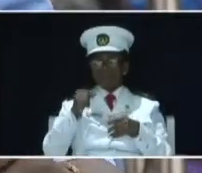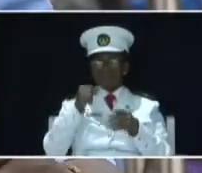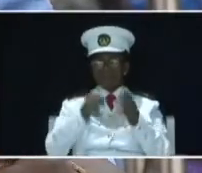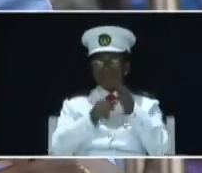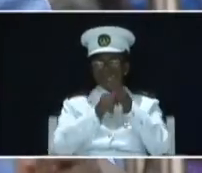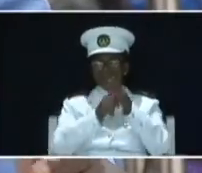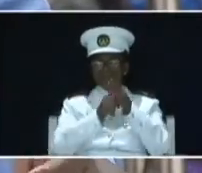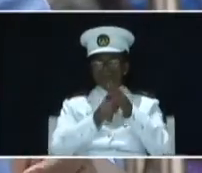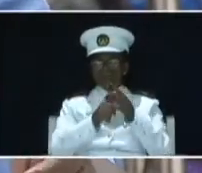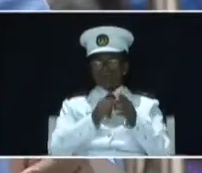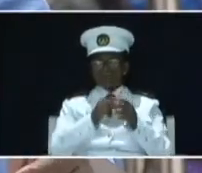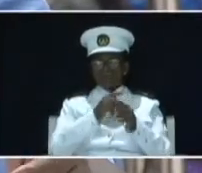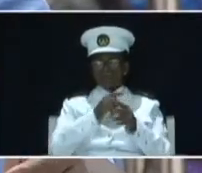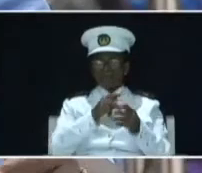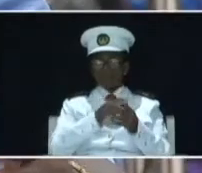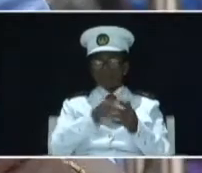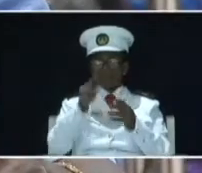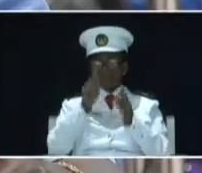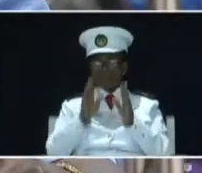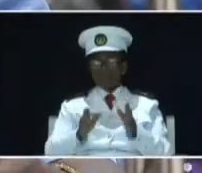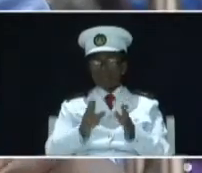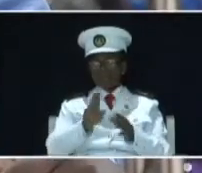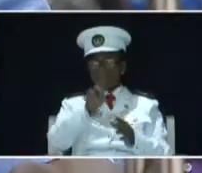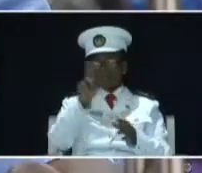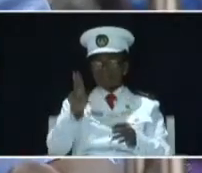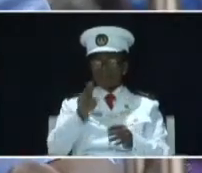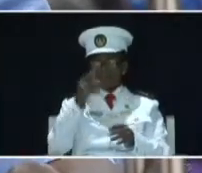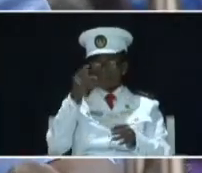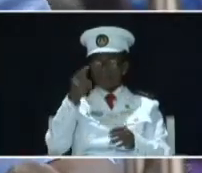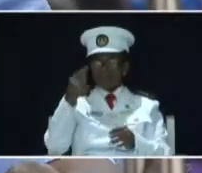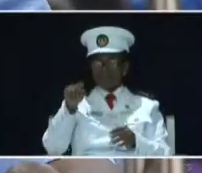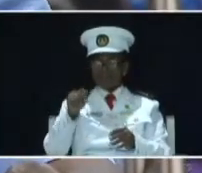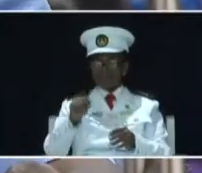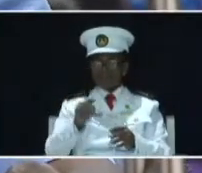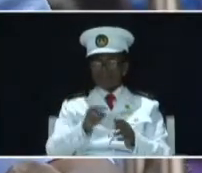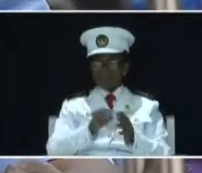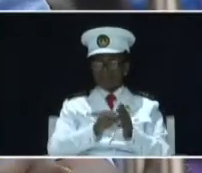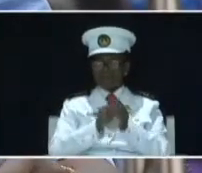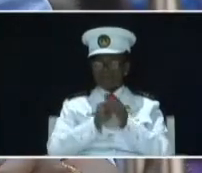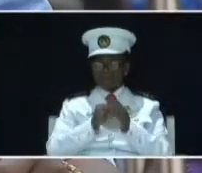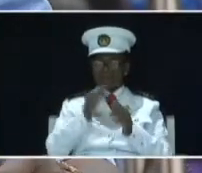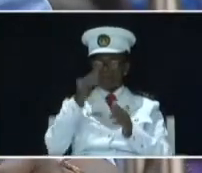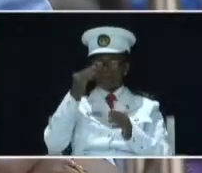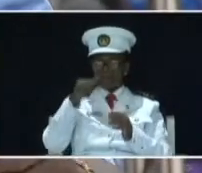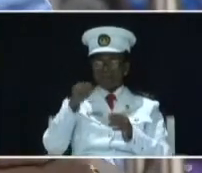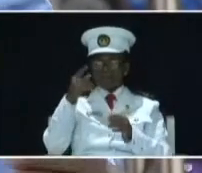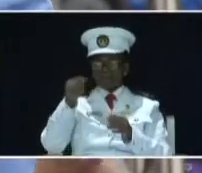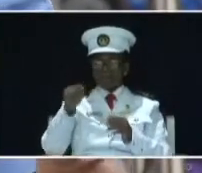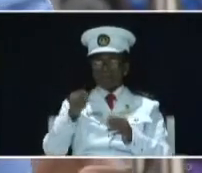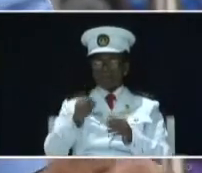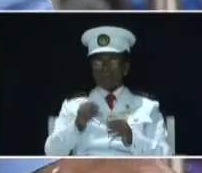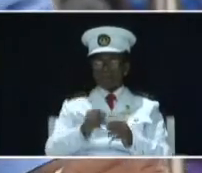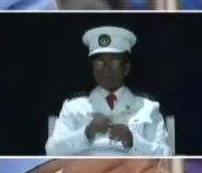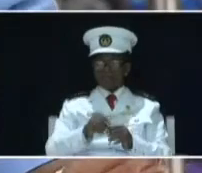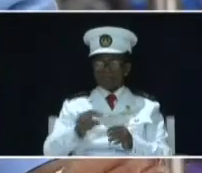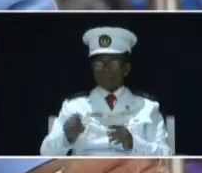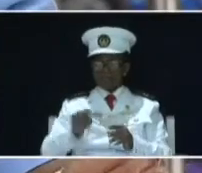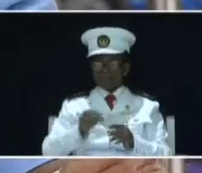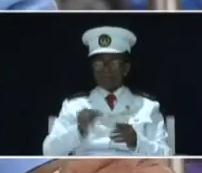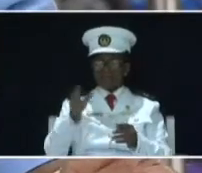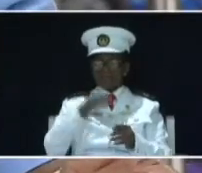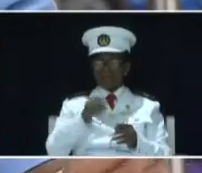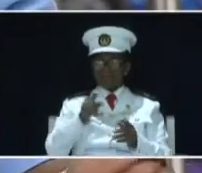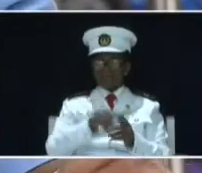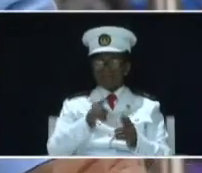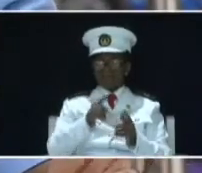usually the owner of the company. And then we have